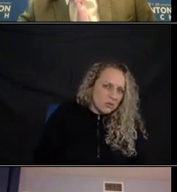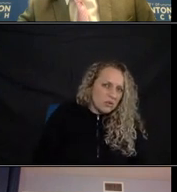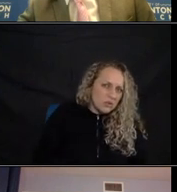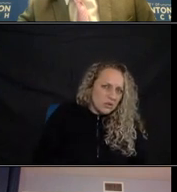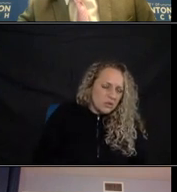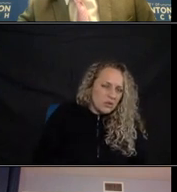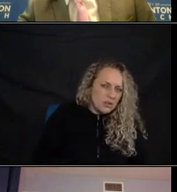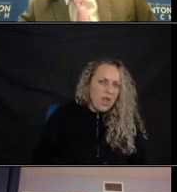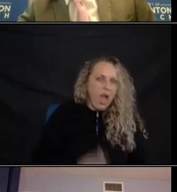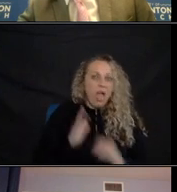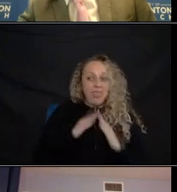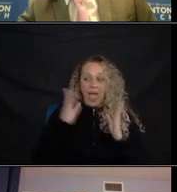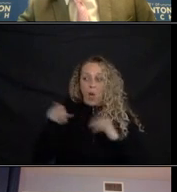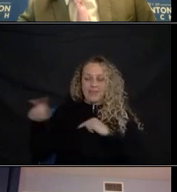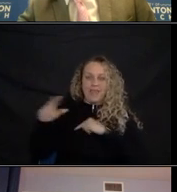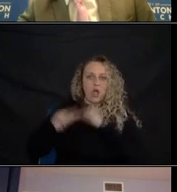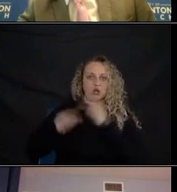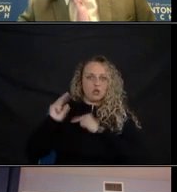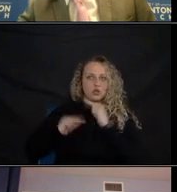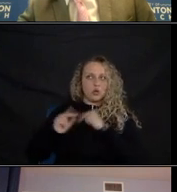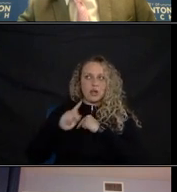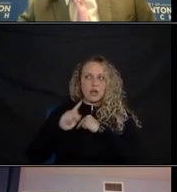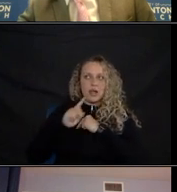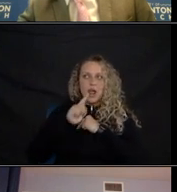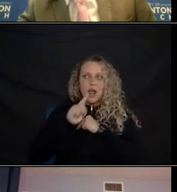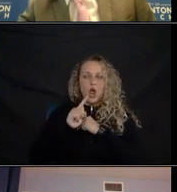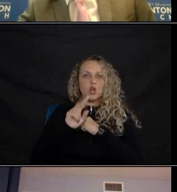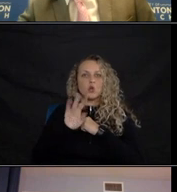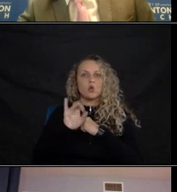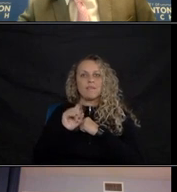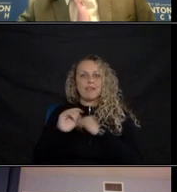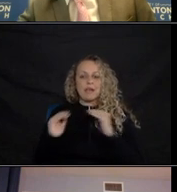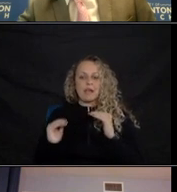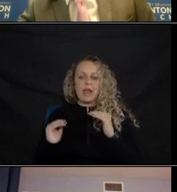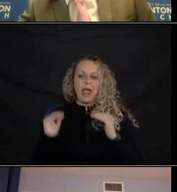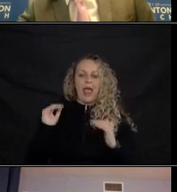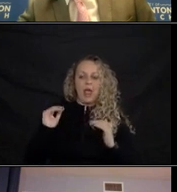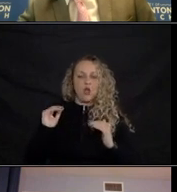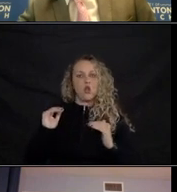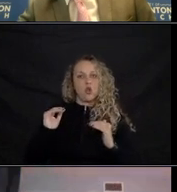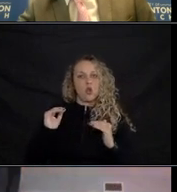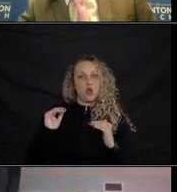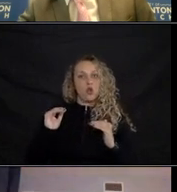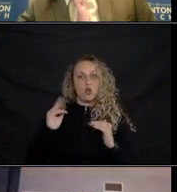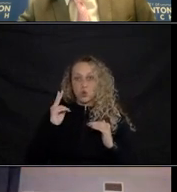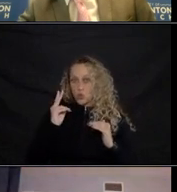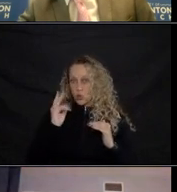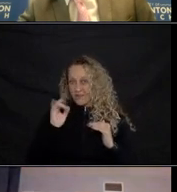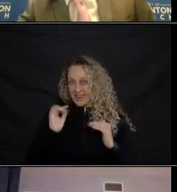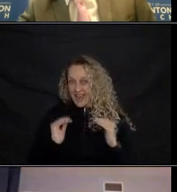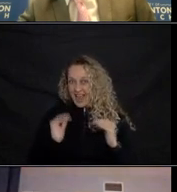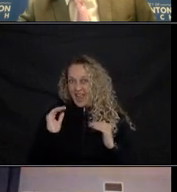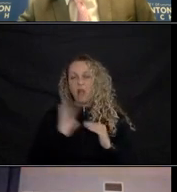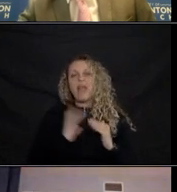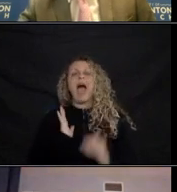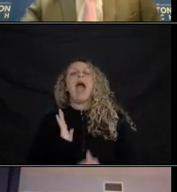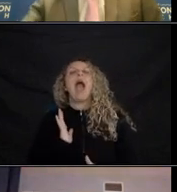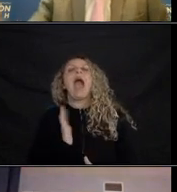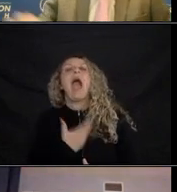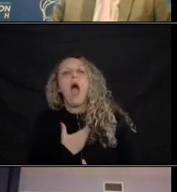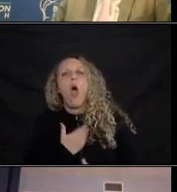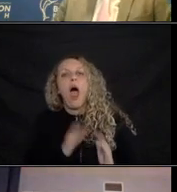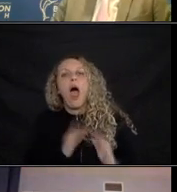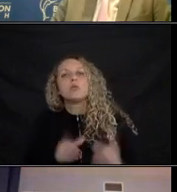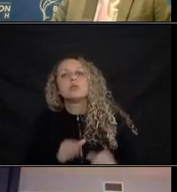they're constructing are 2 feet higher. 2 feet higher than our